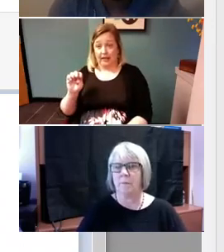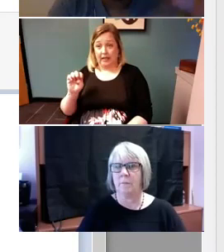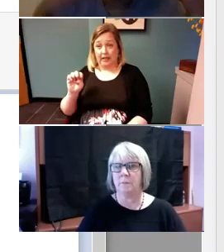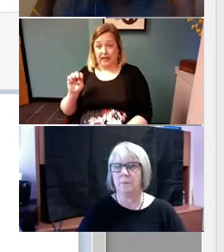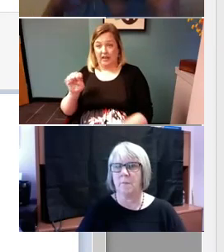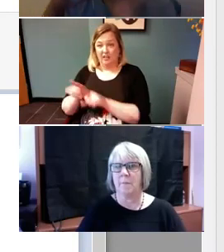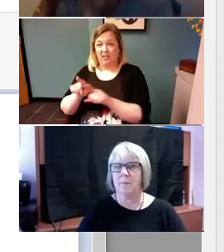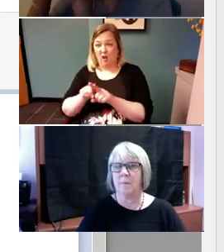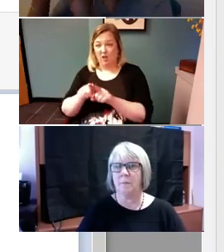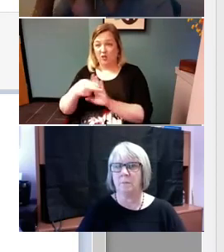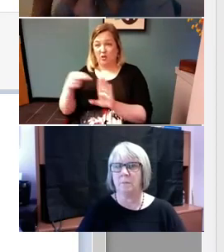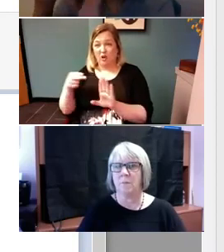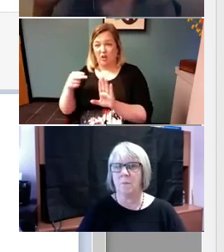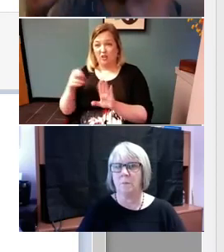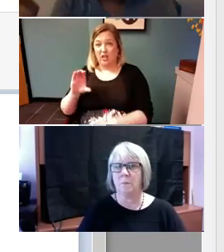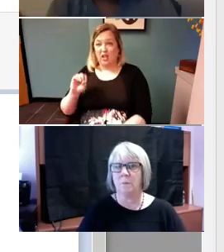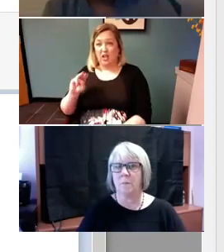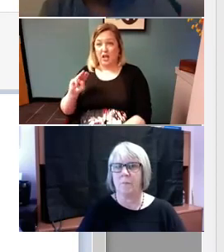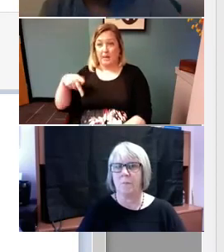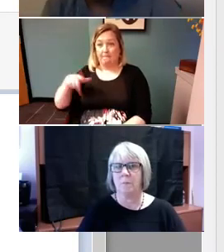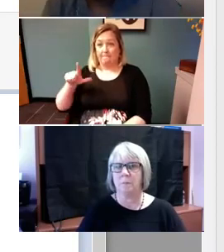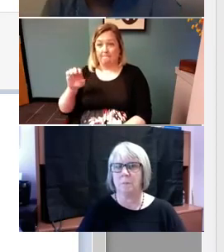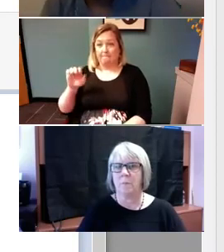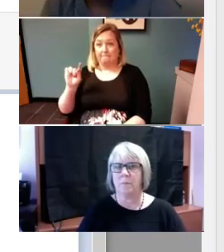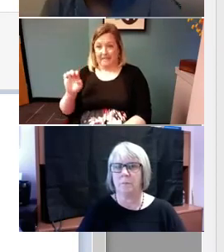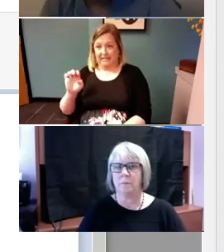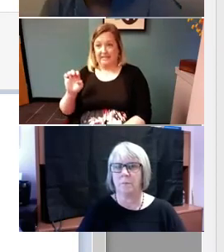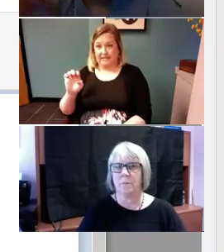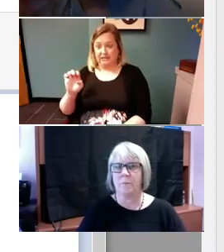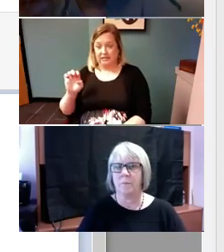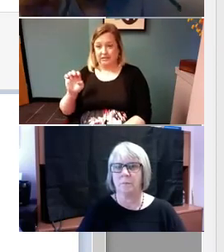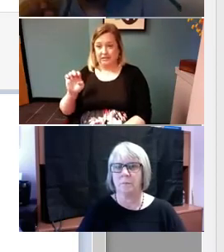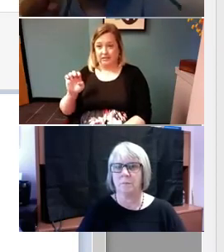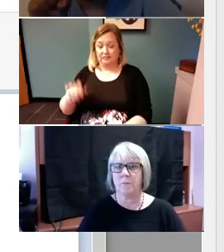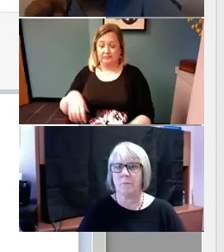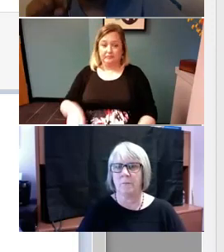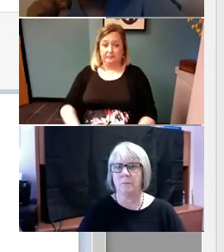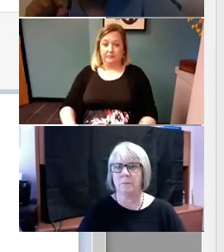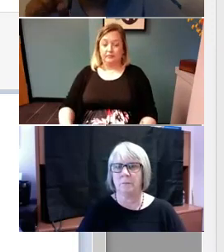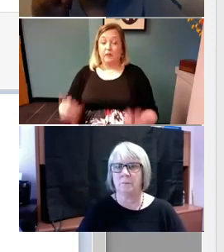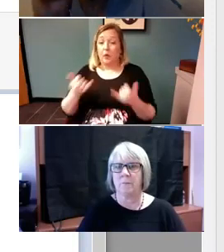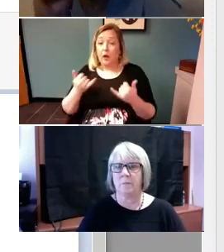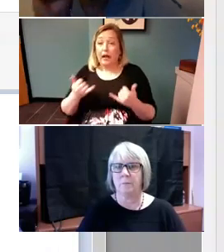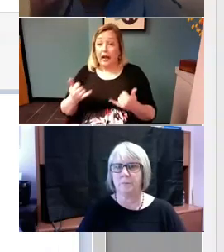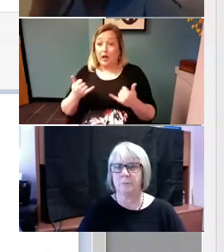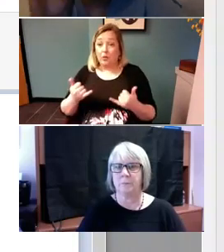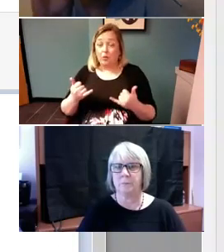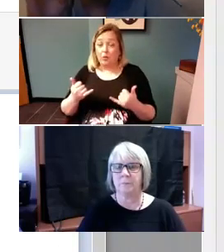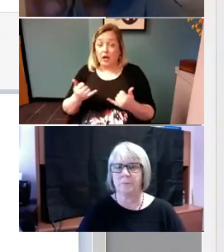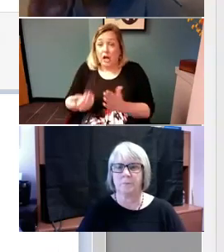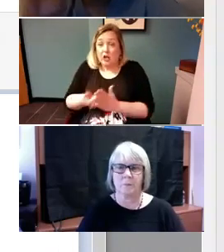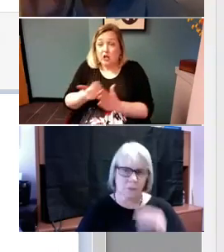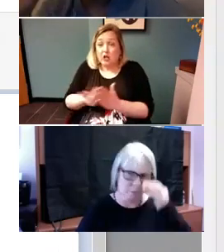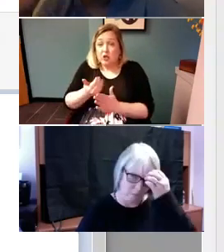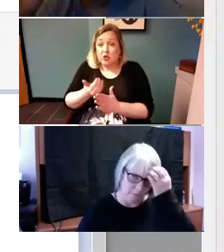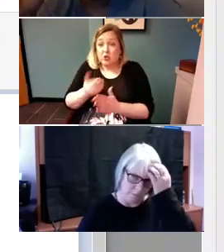where every node is connected to every other node. Okay, so now we have to connect this particular new node, the fifth